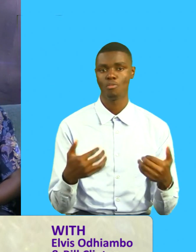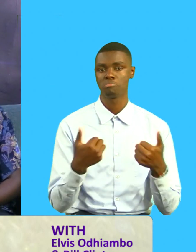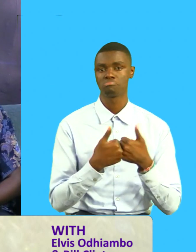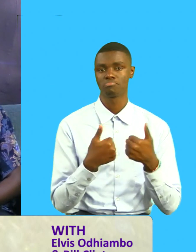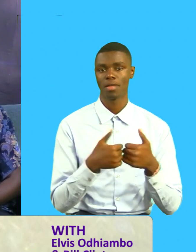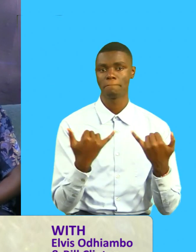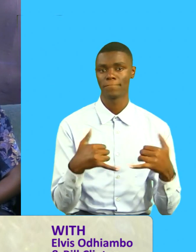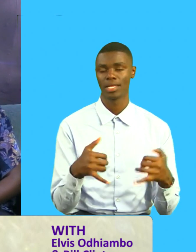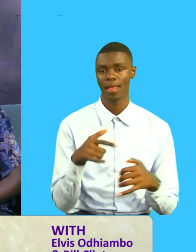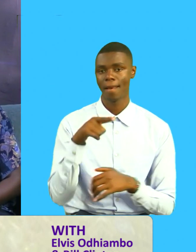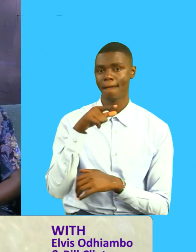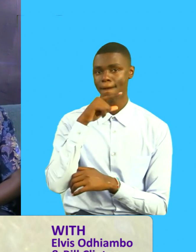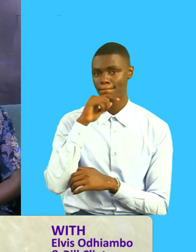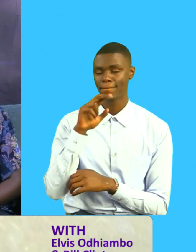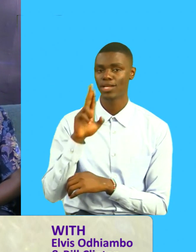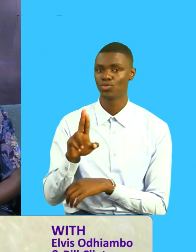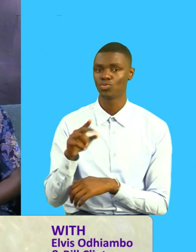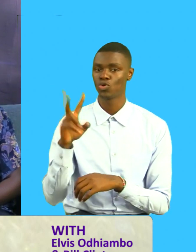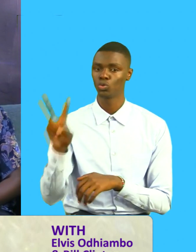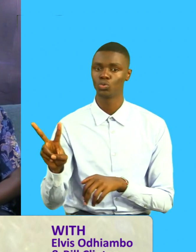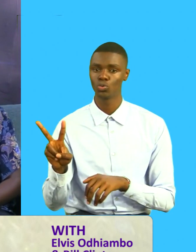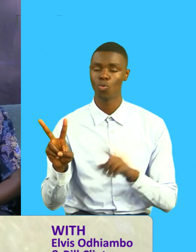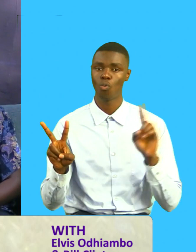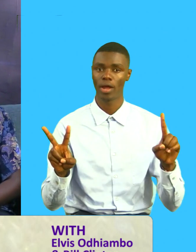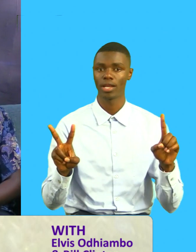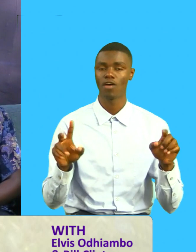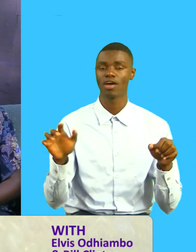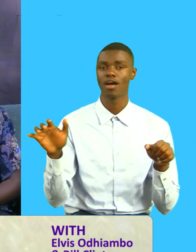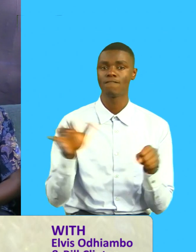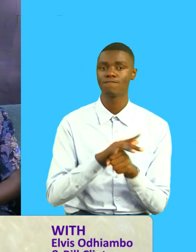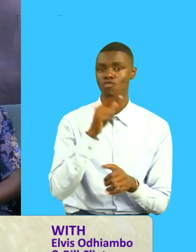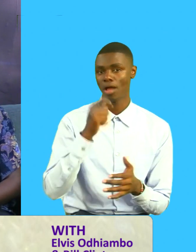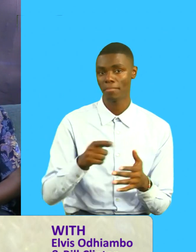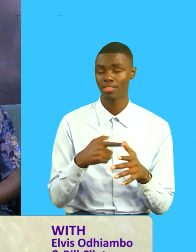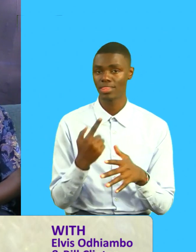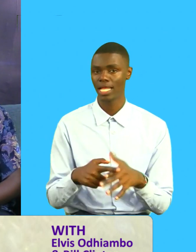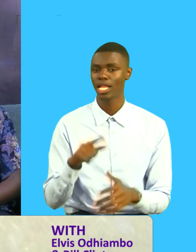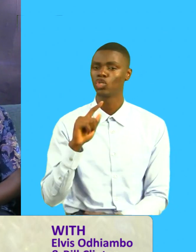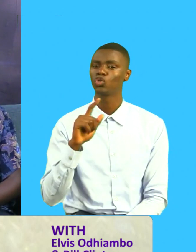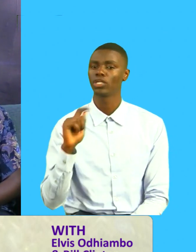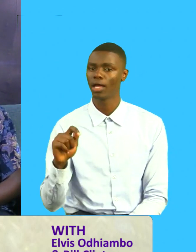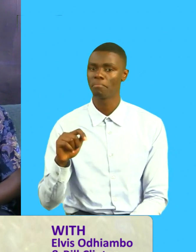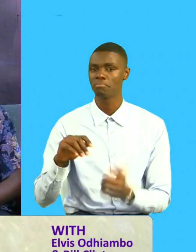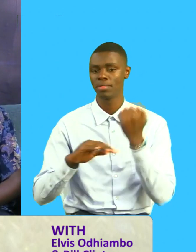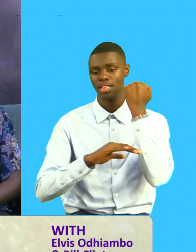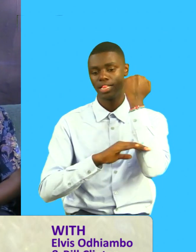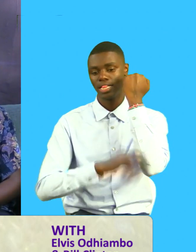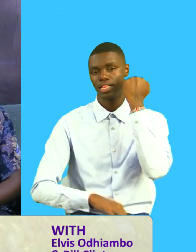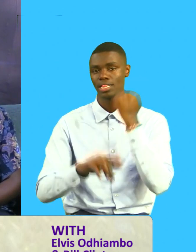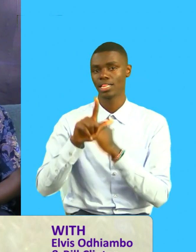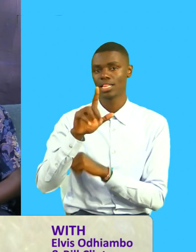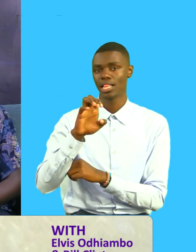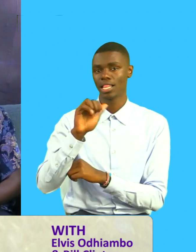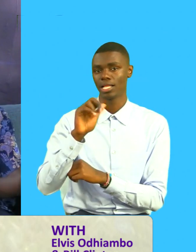out. United managed a 2-1 win over Fulham, with Tottenham getting the better of a relegated side, Leeds United. And